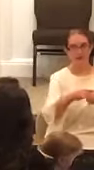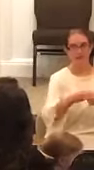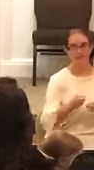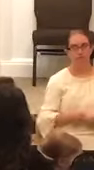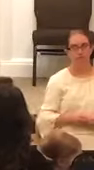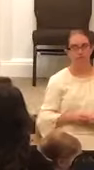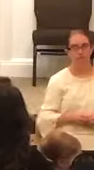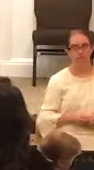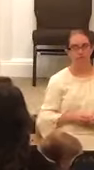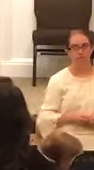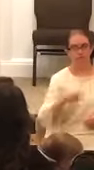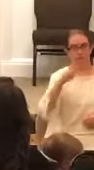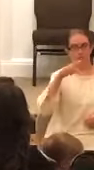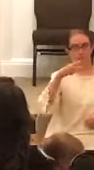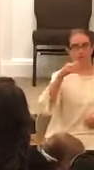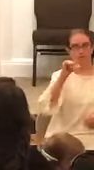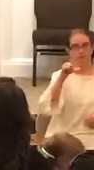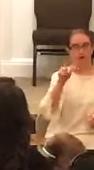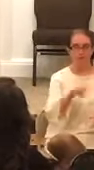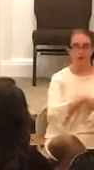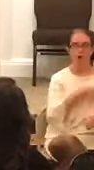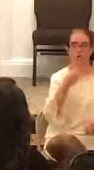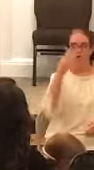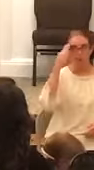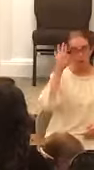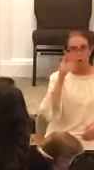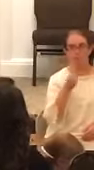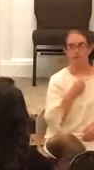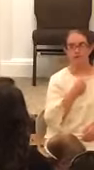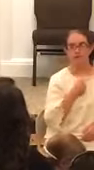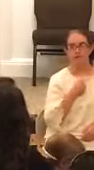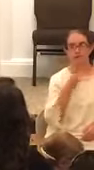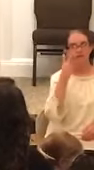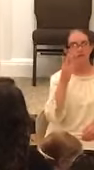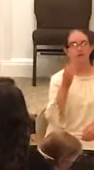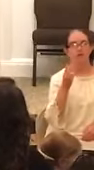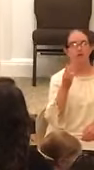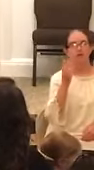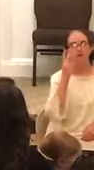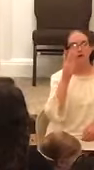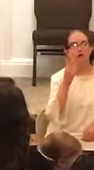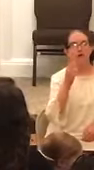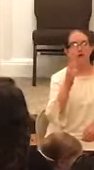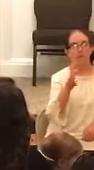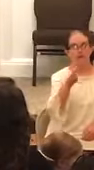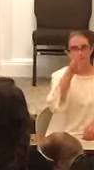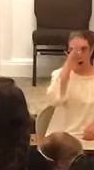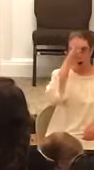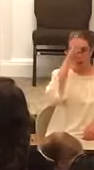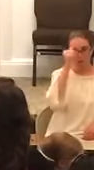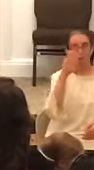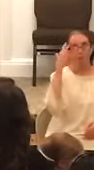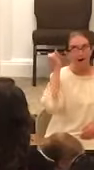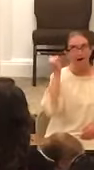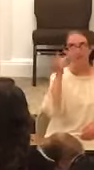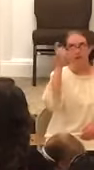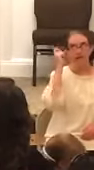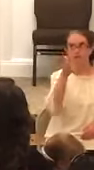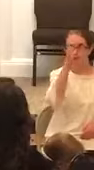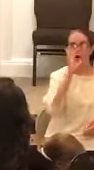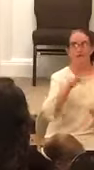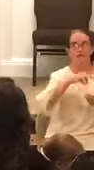Hallelujah. Philip, have I been this long with you? You don't know who I am? If you've seen me, you've seen the Father. Why? Because